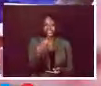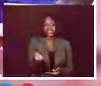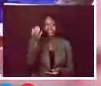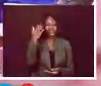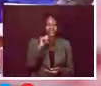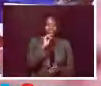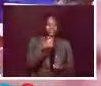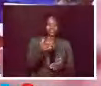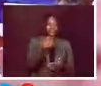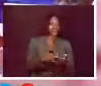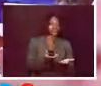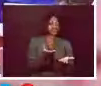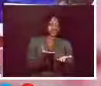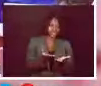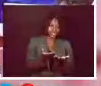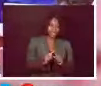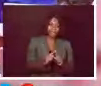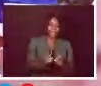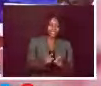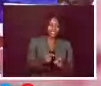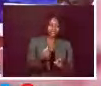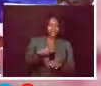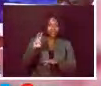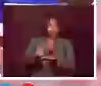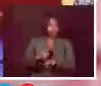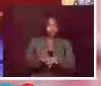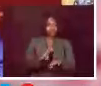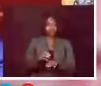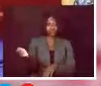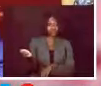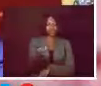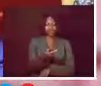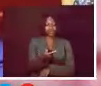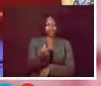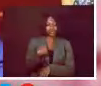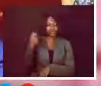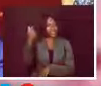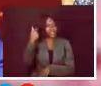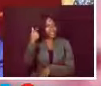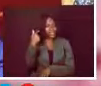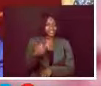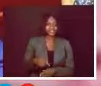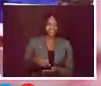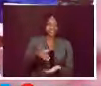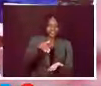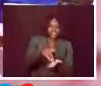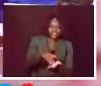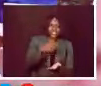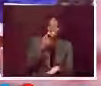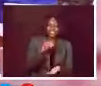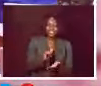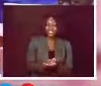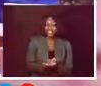not give you what you want. But I want to just caution all of us. I've heard many of you repeatedly say it. This